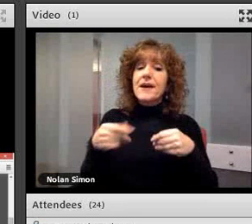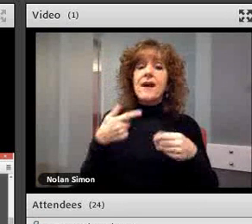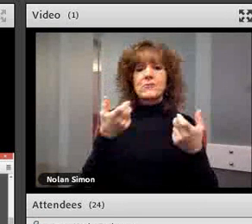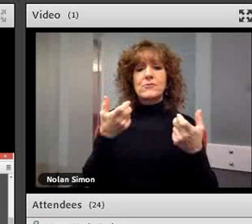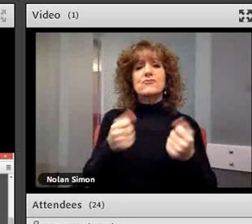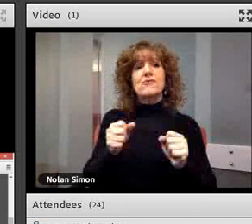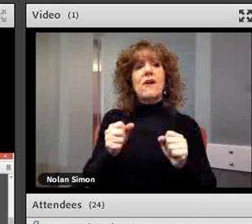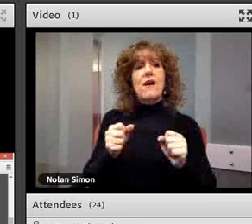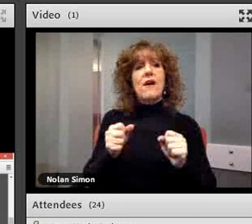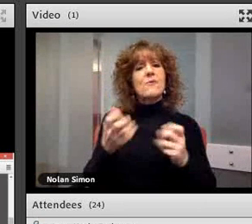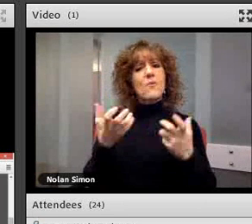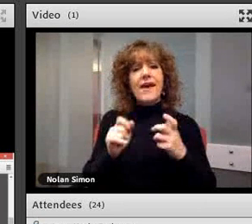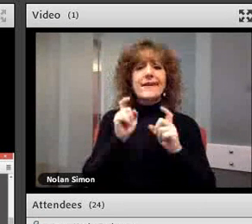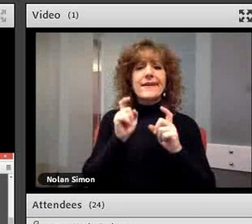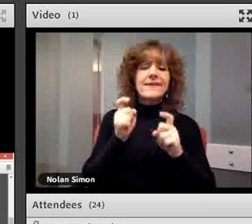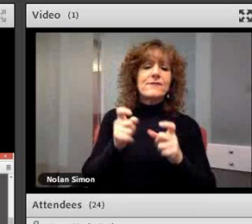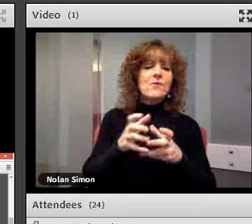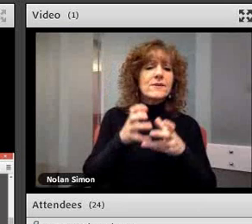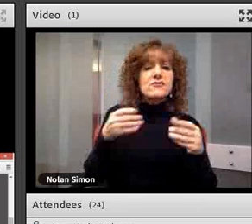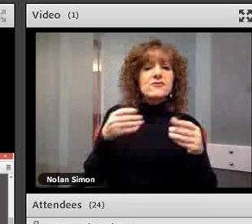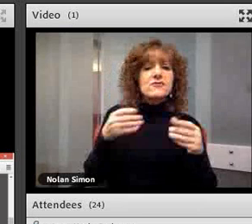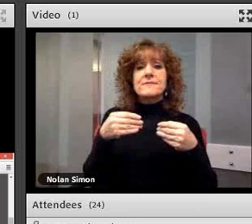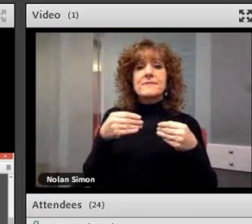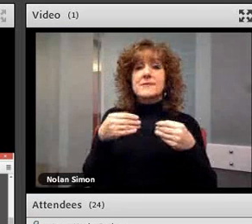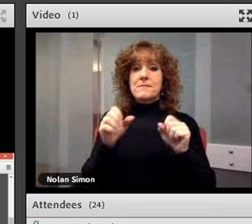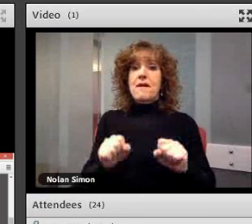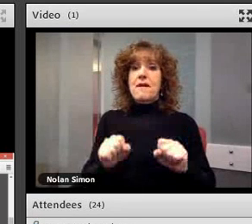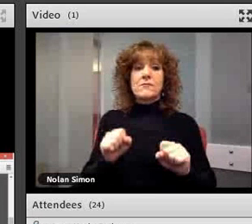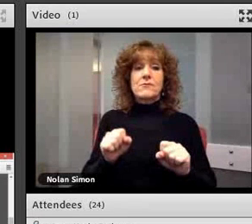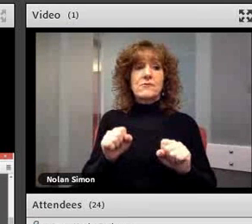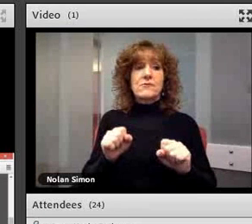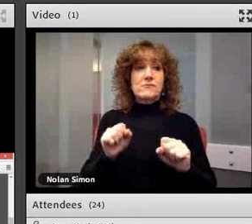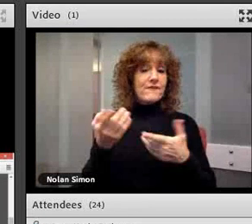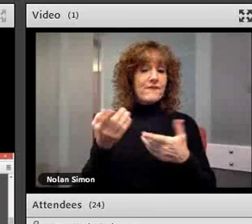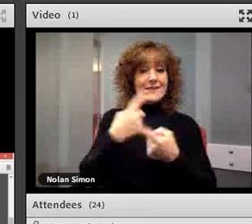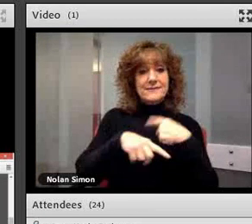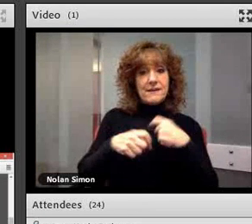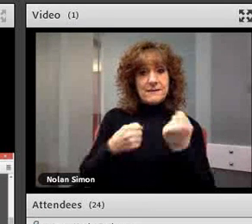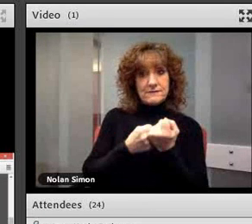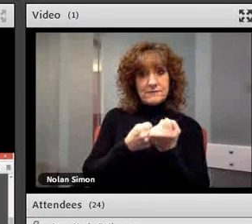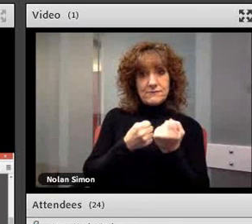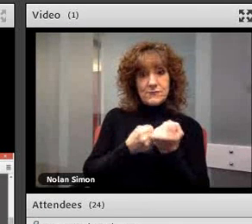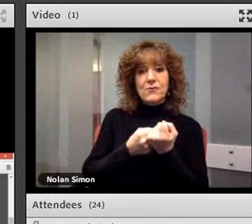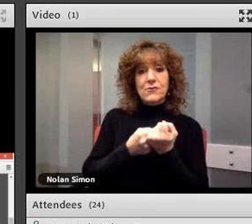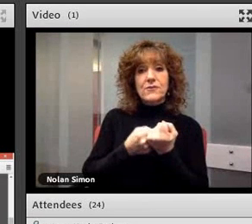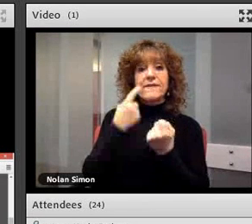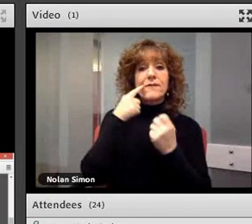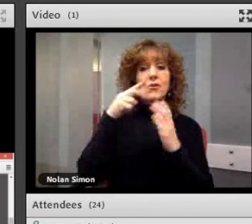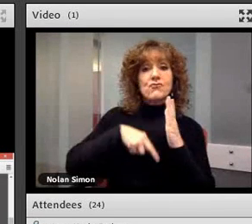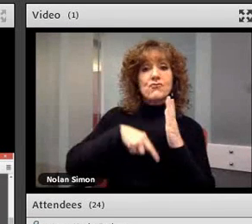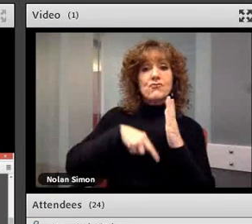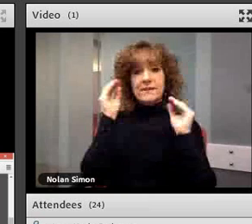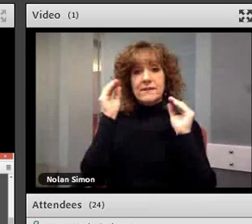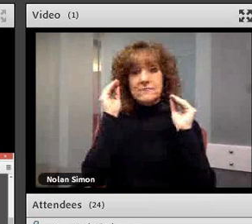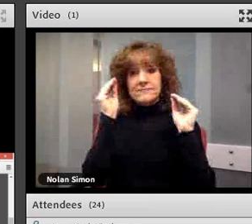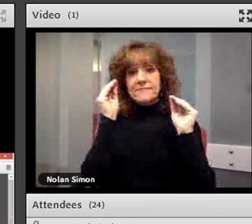and that's what we try to do, give you as much flexibility as possible to provide sign supports for reading